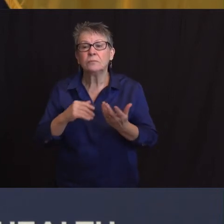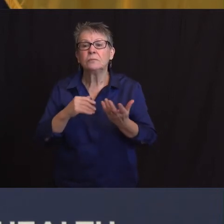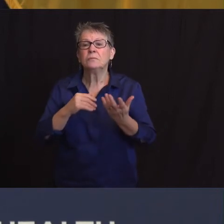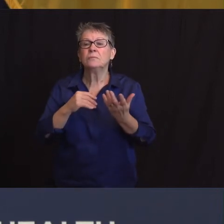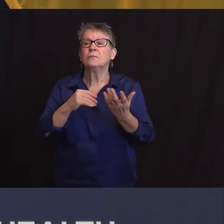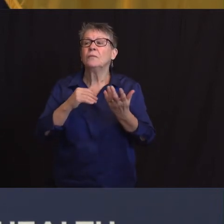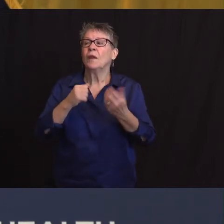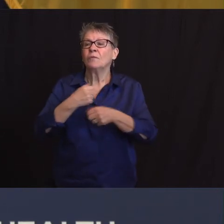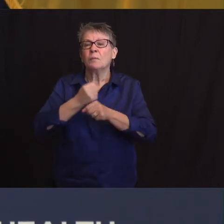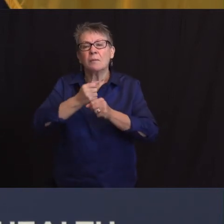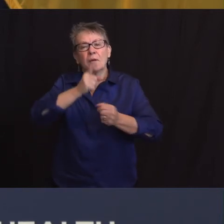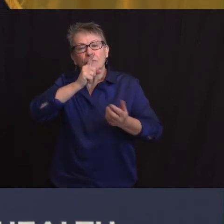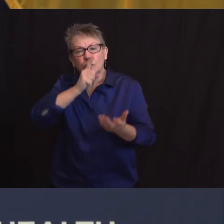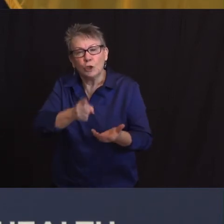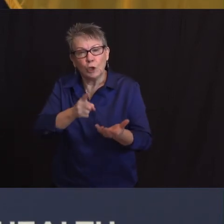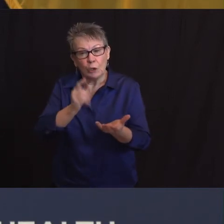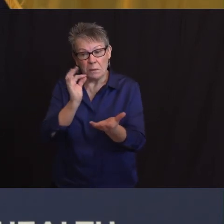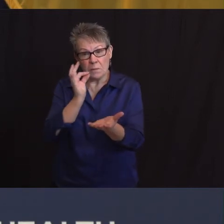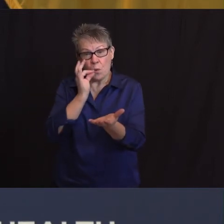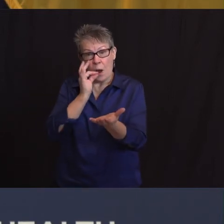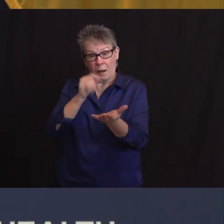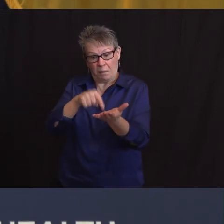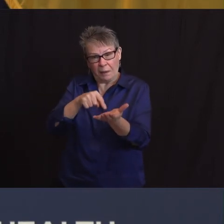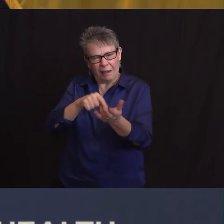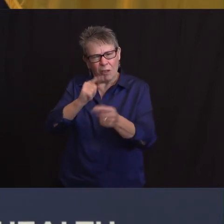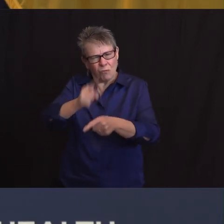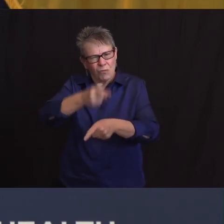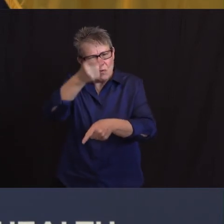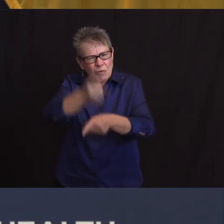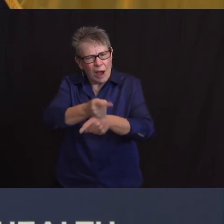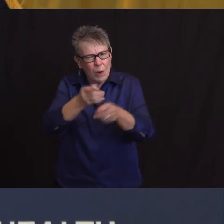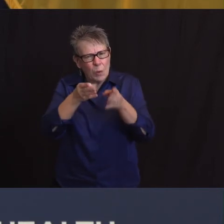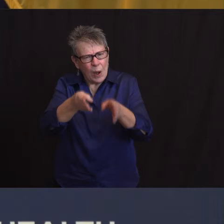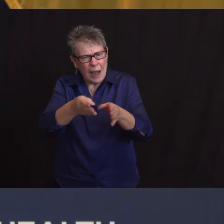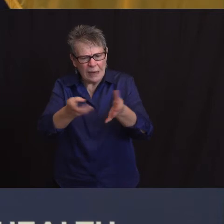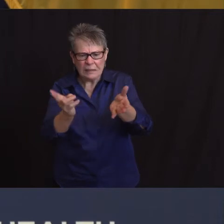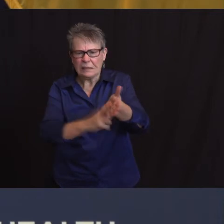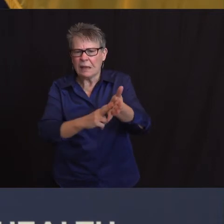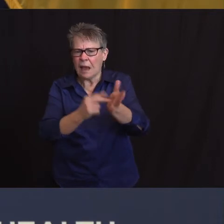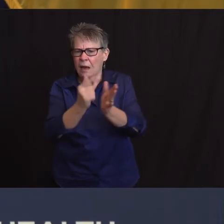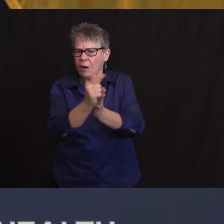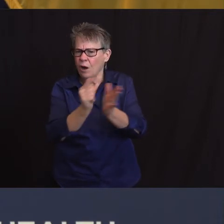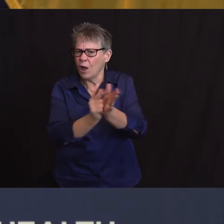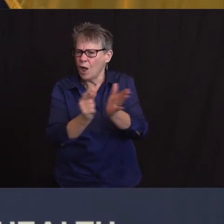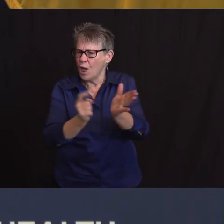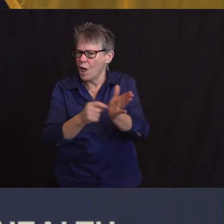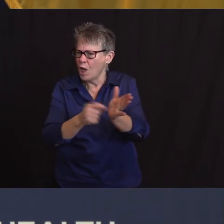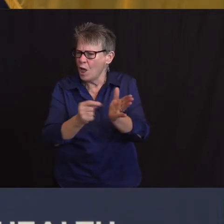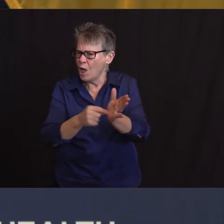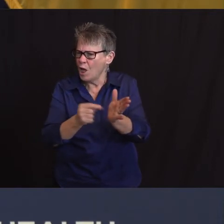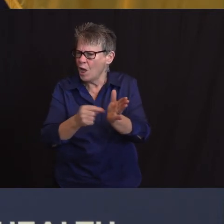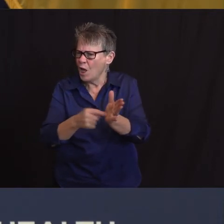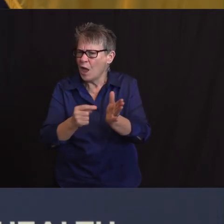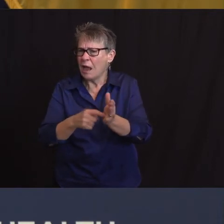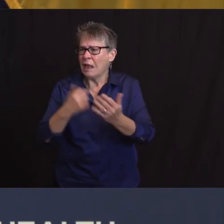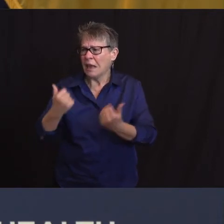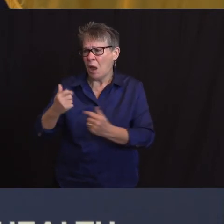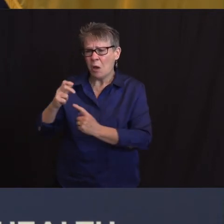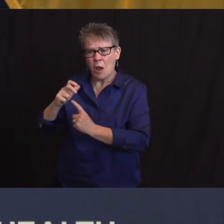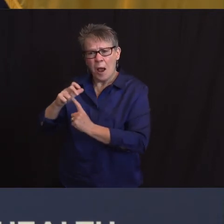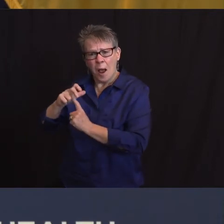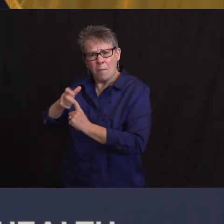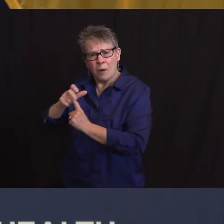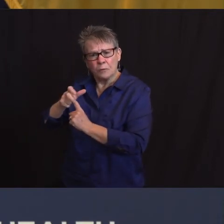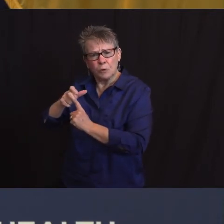way. I've got nothing really to add on mushrooms unless you do, Paramount, do you? That's some. I would just say it was